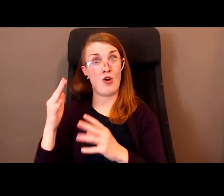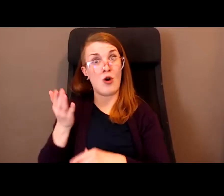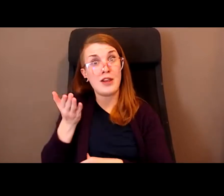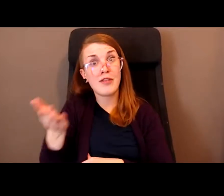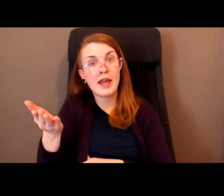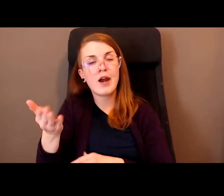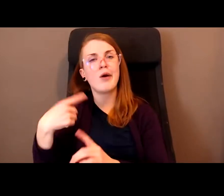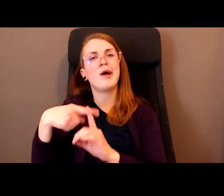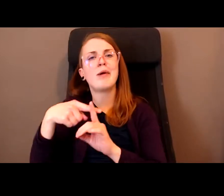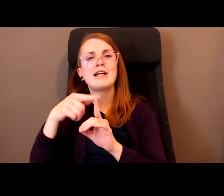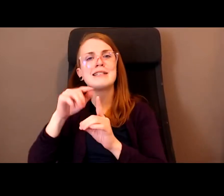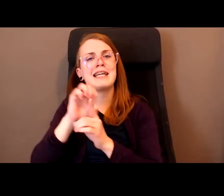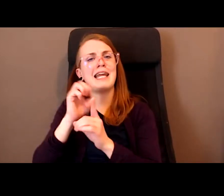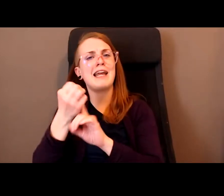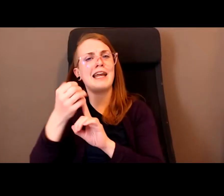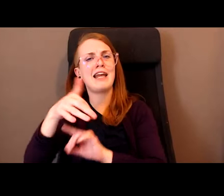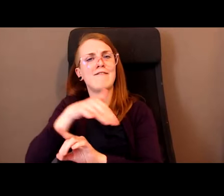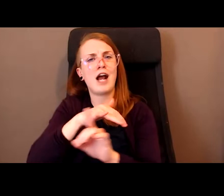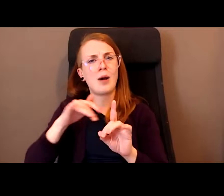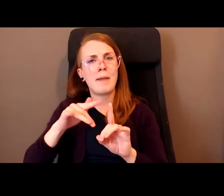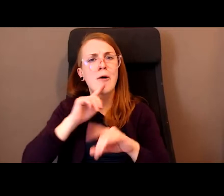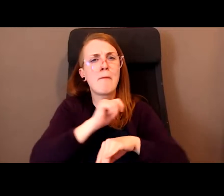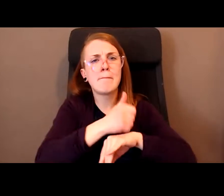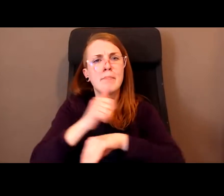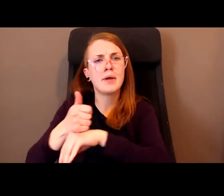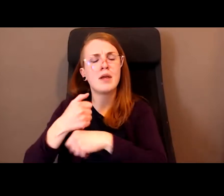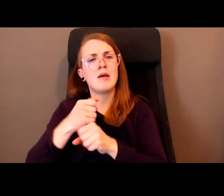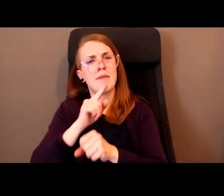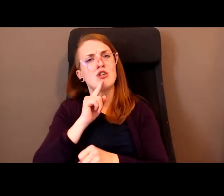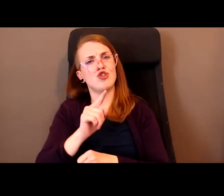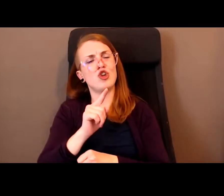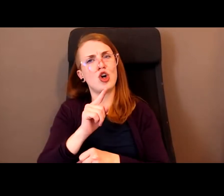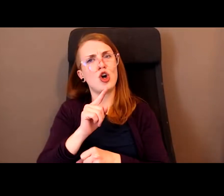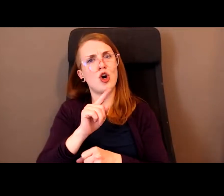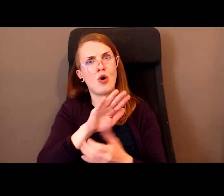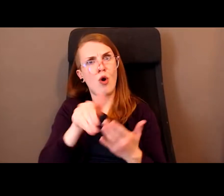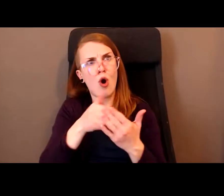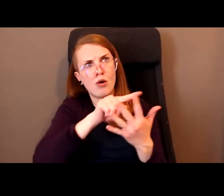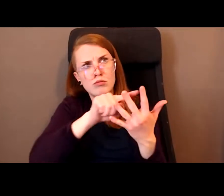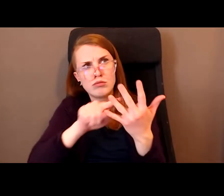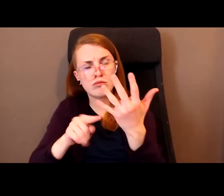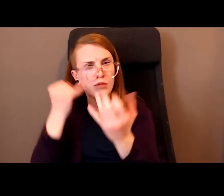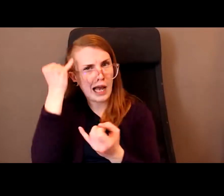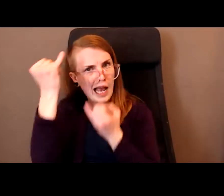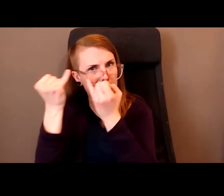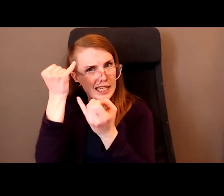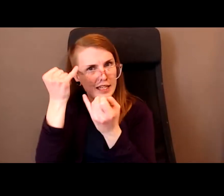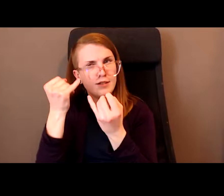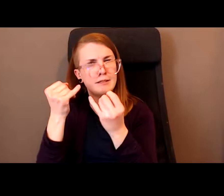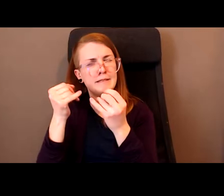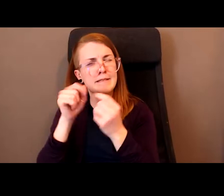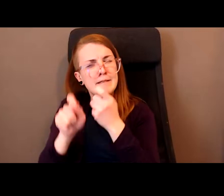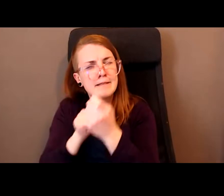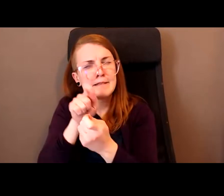environmental features, and make sure that we're getting those ideas really fine-tuned.